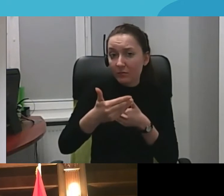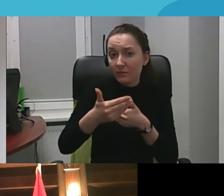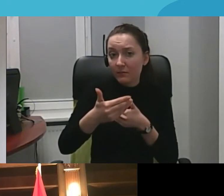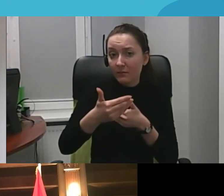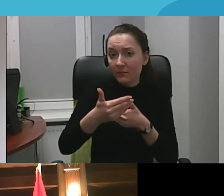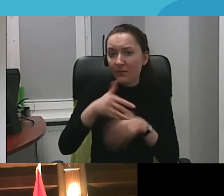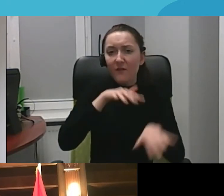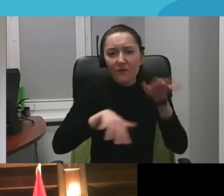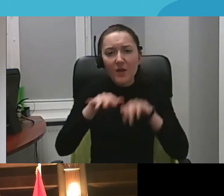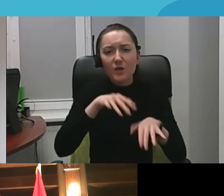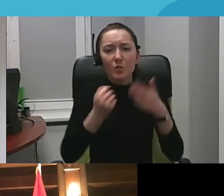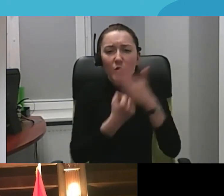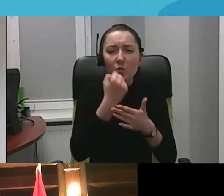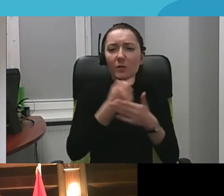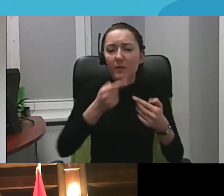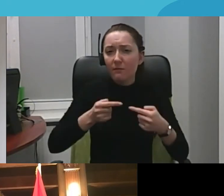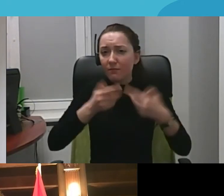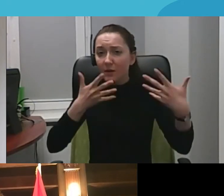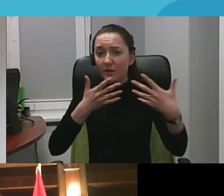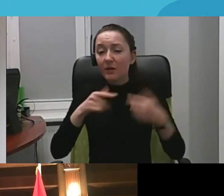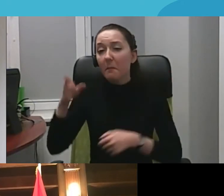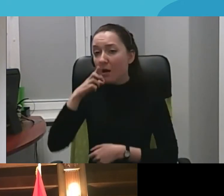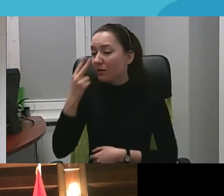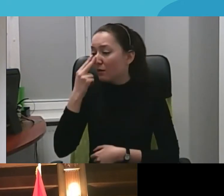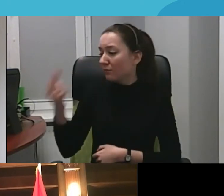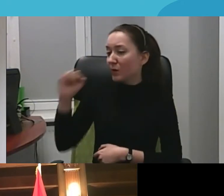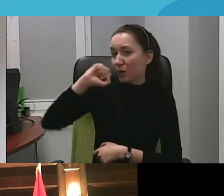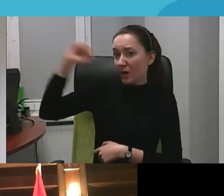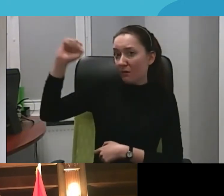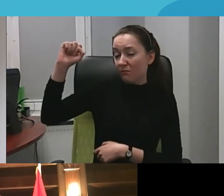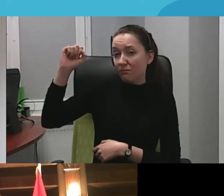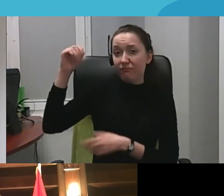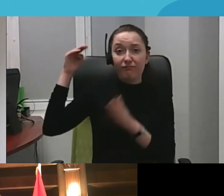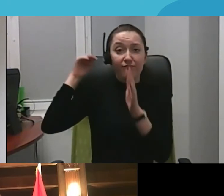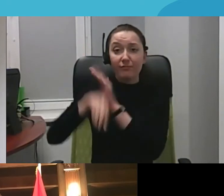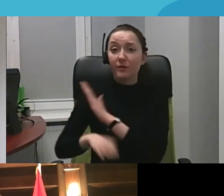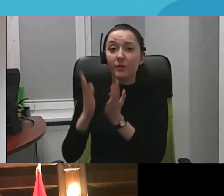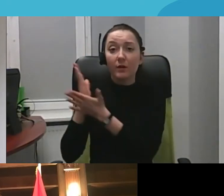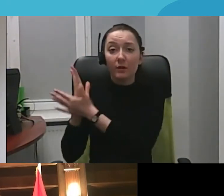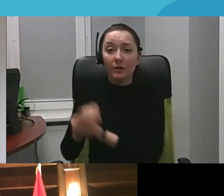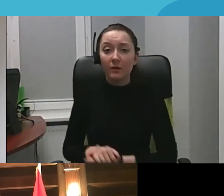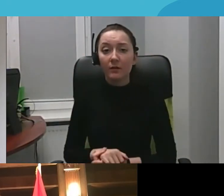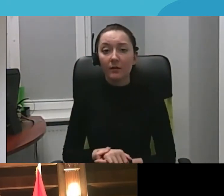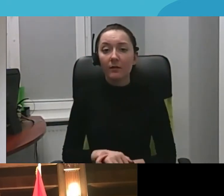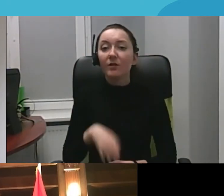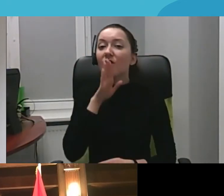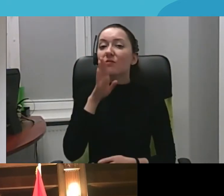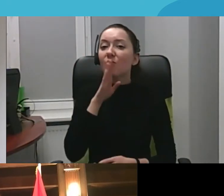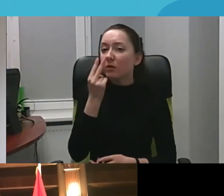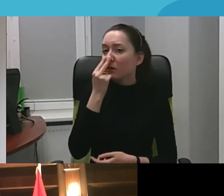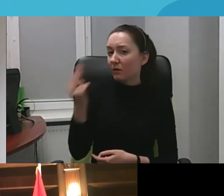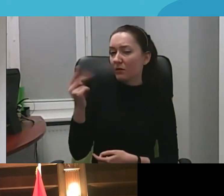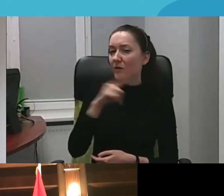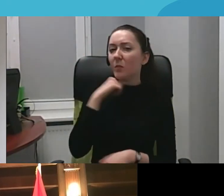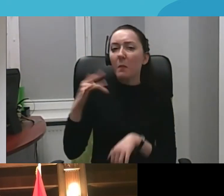lines of Belarusian democracy movement who have been subjected to acts of sexual and gender-based violence. The